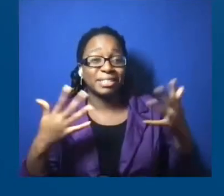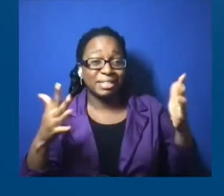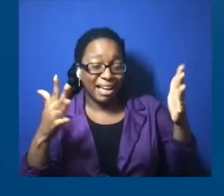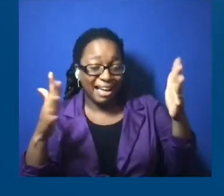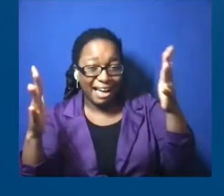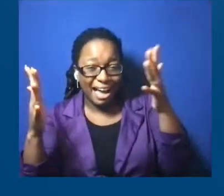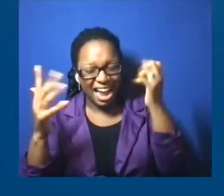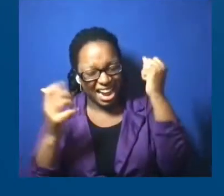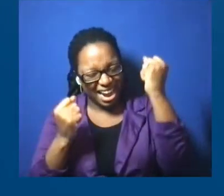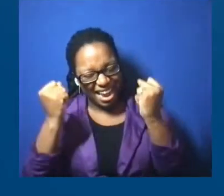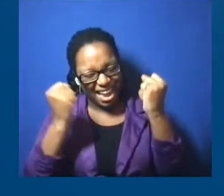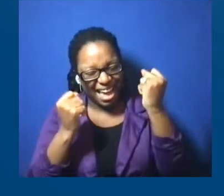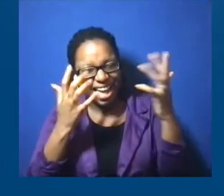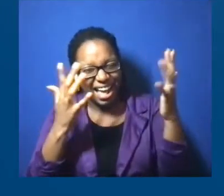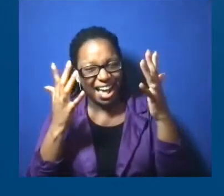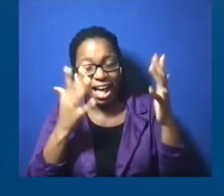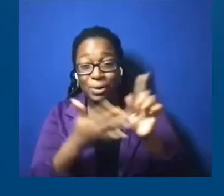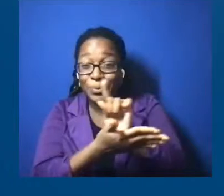week.